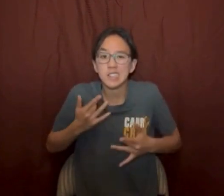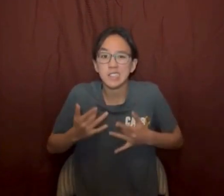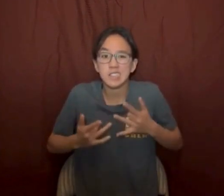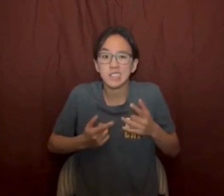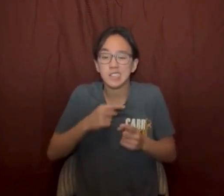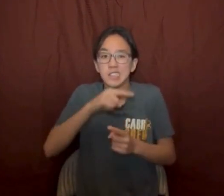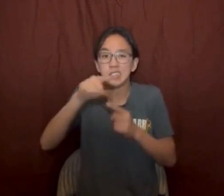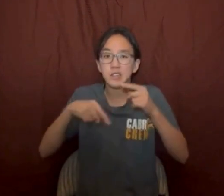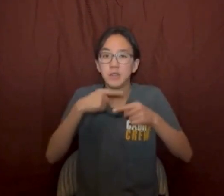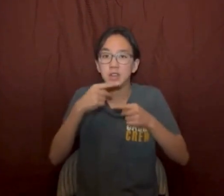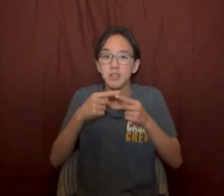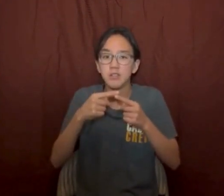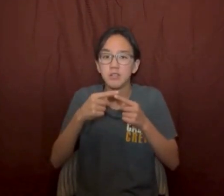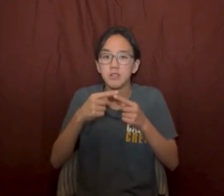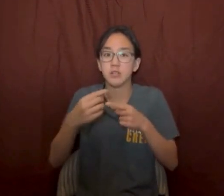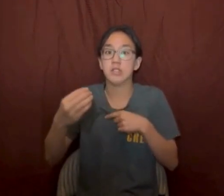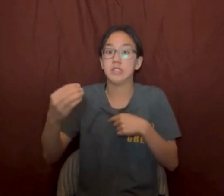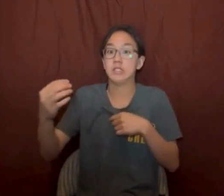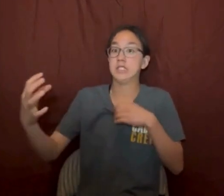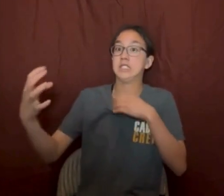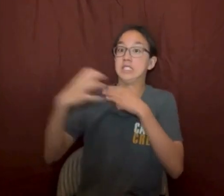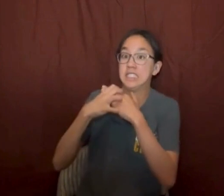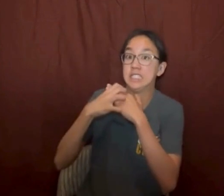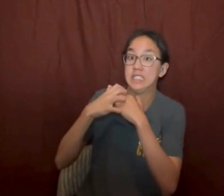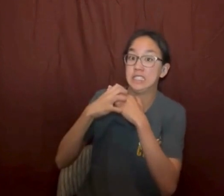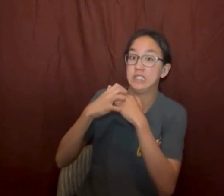about being eaten?